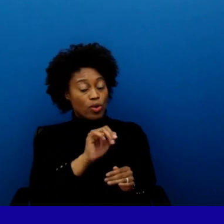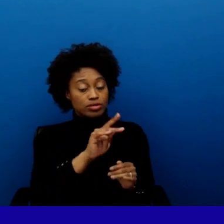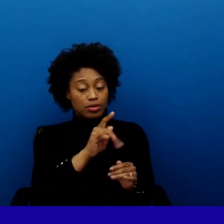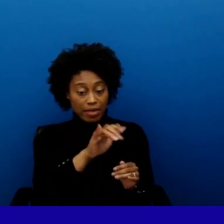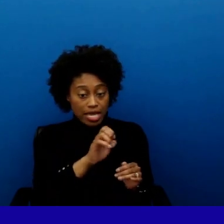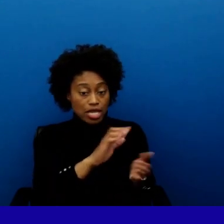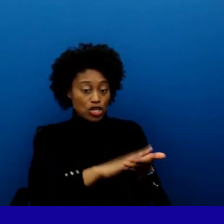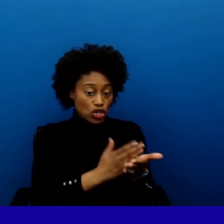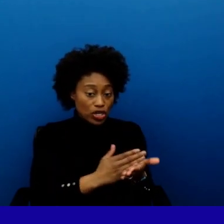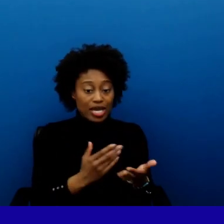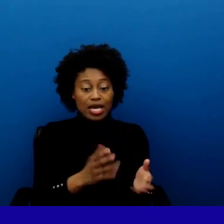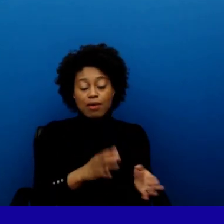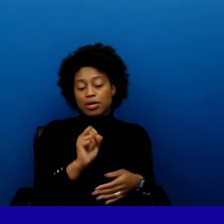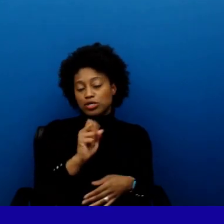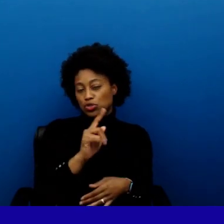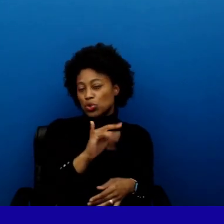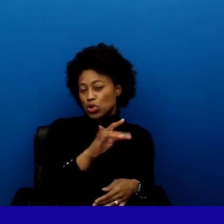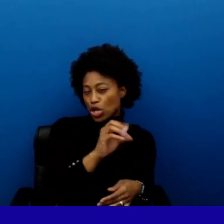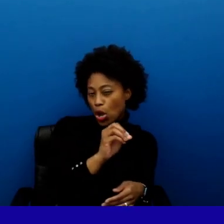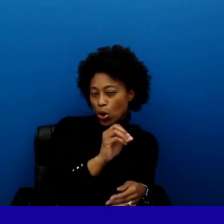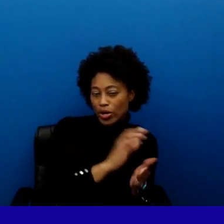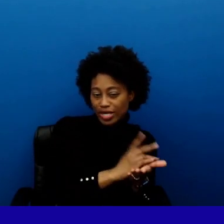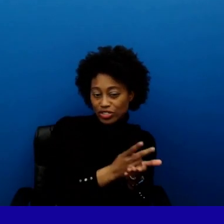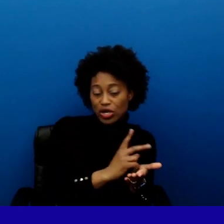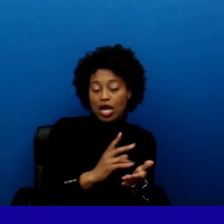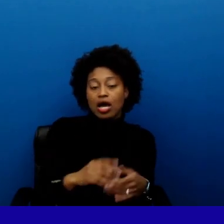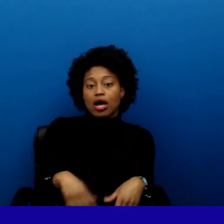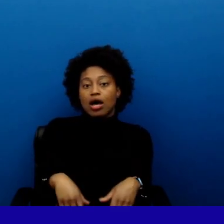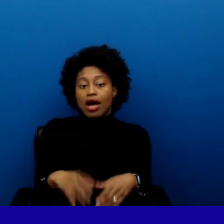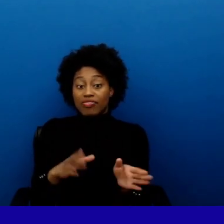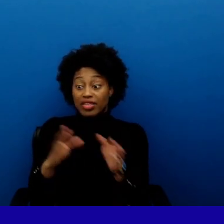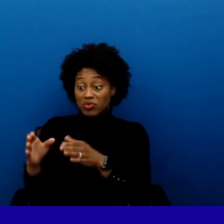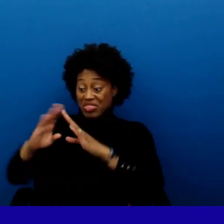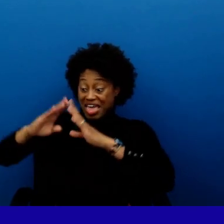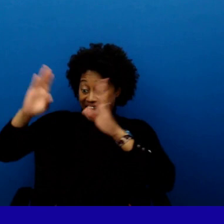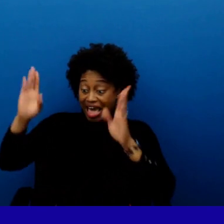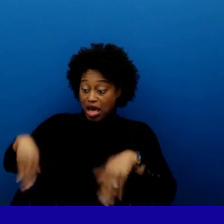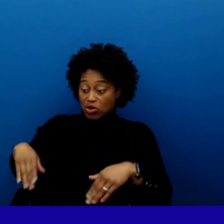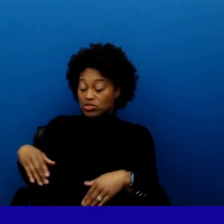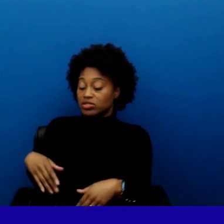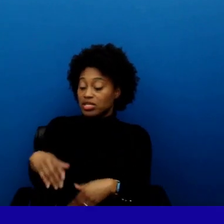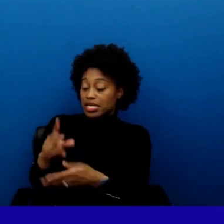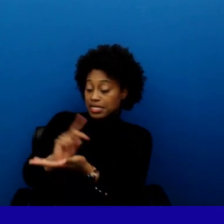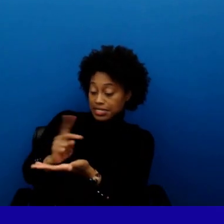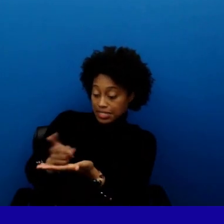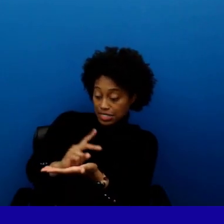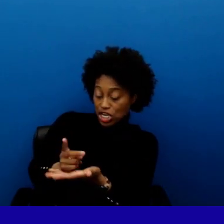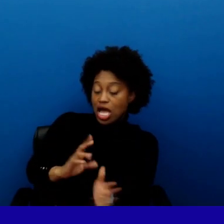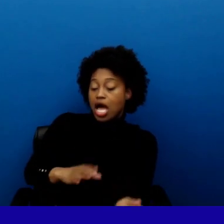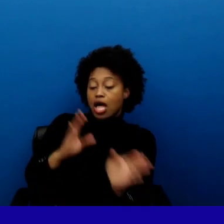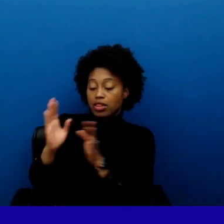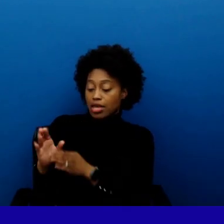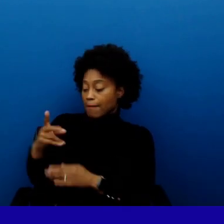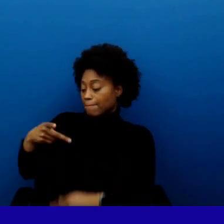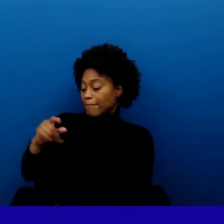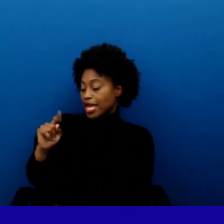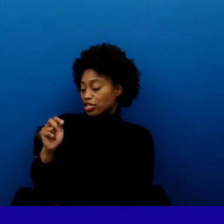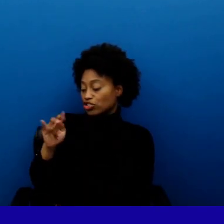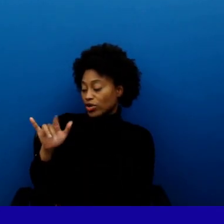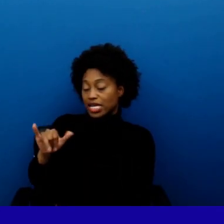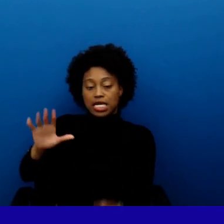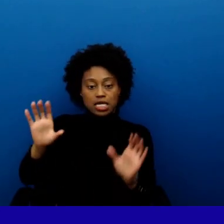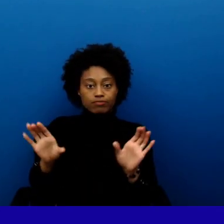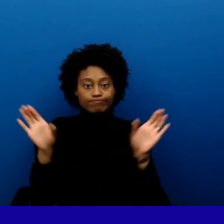like my studio kitchen, and then we have our house pantry, right? So I have two different pantries, and they are each